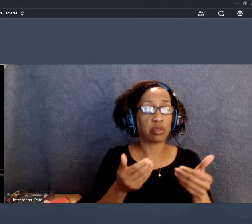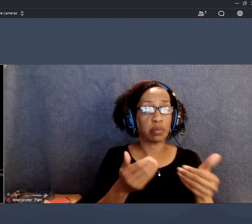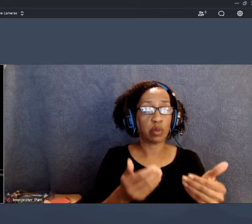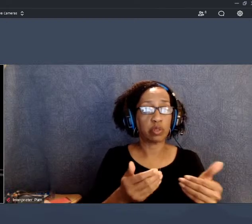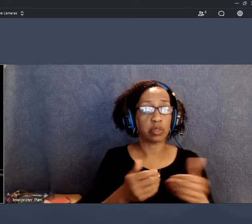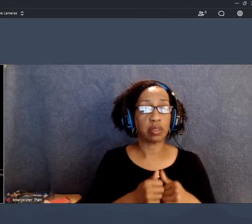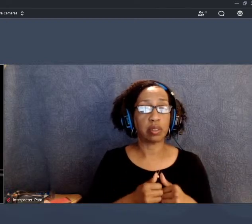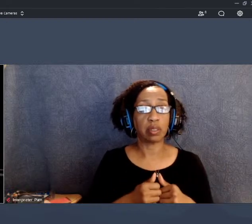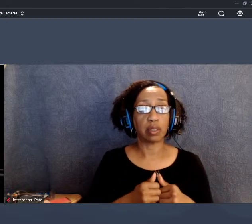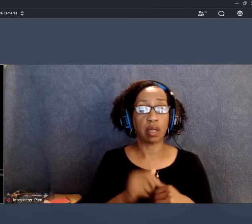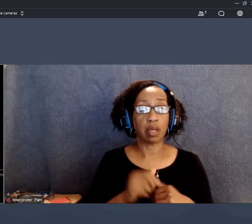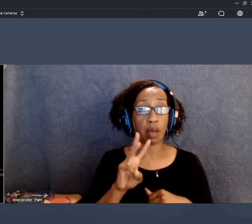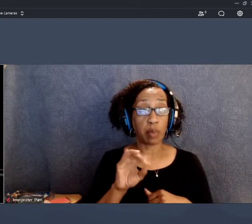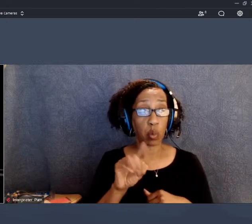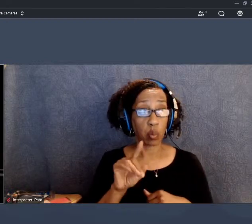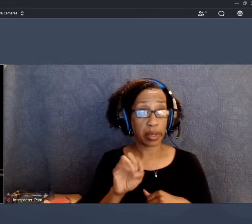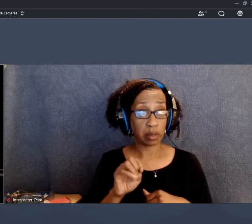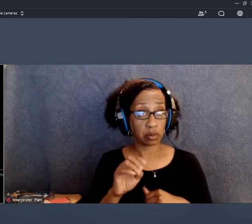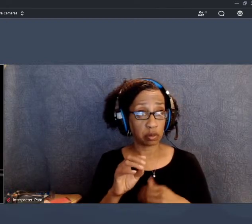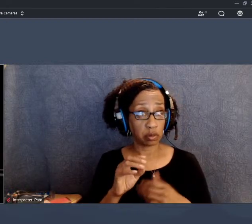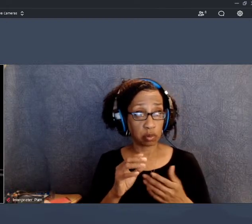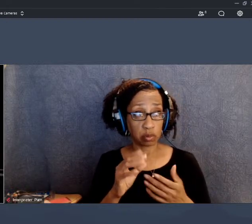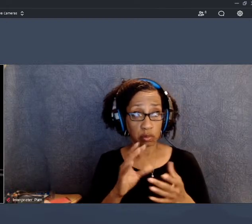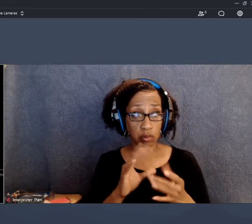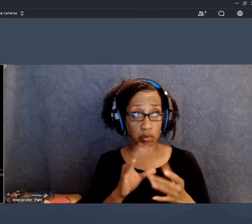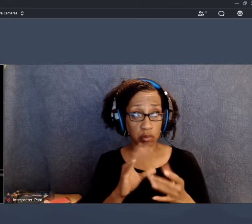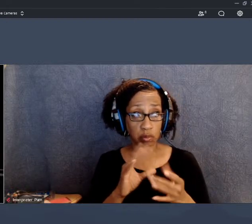Council Wade, do you have something you wish to share?